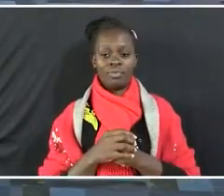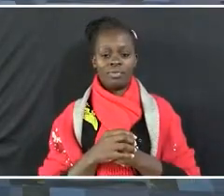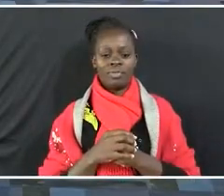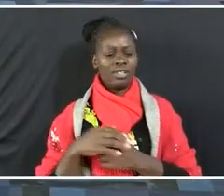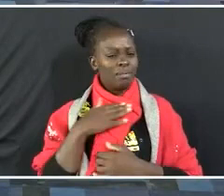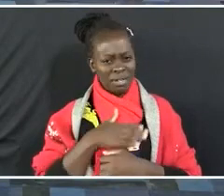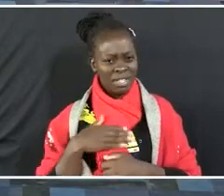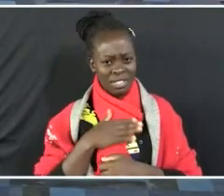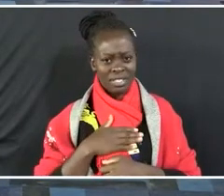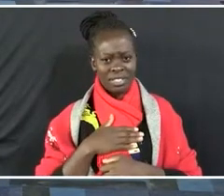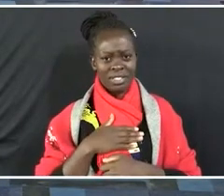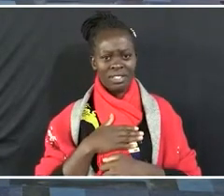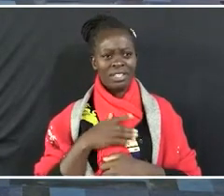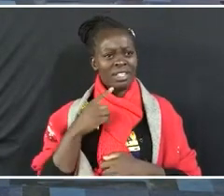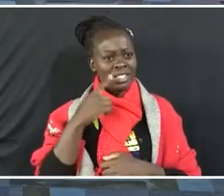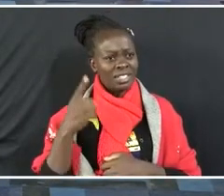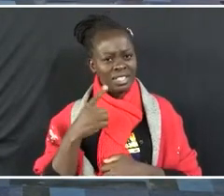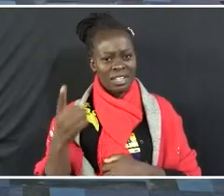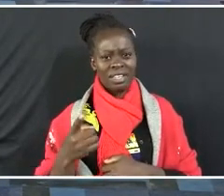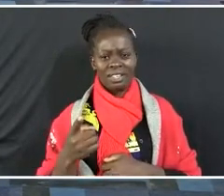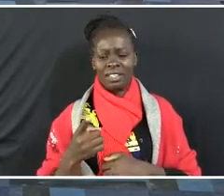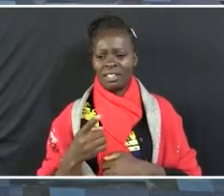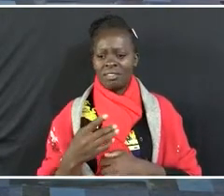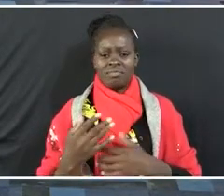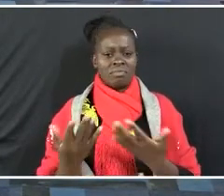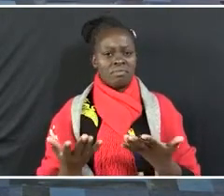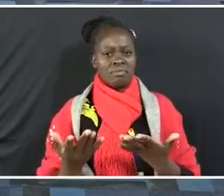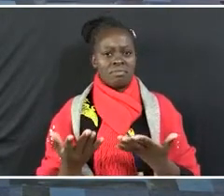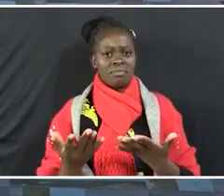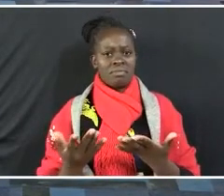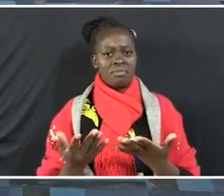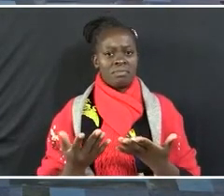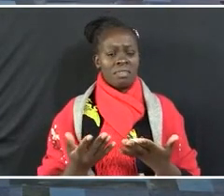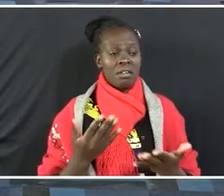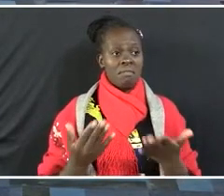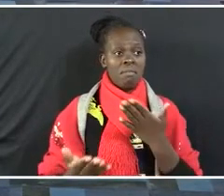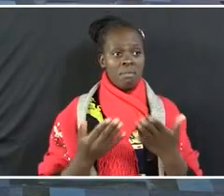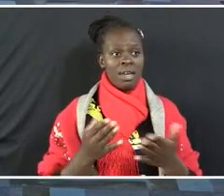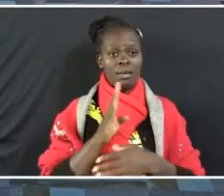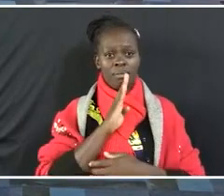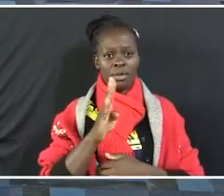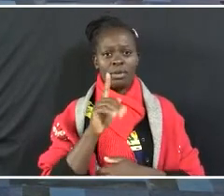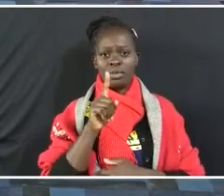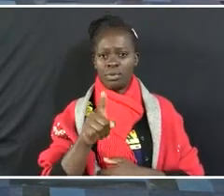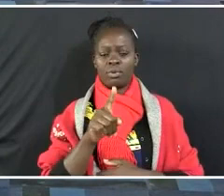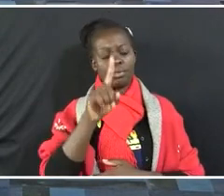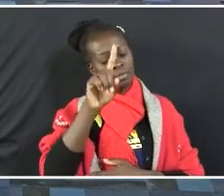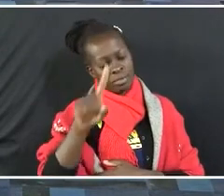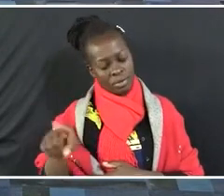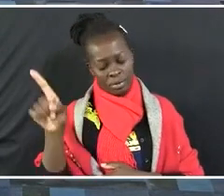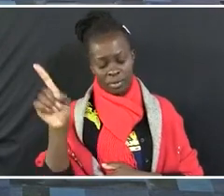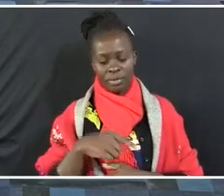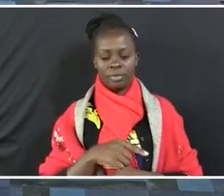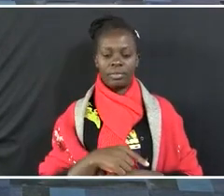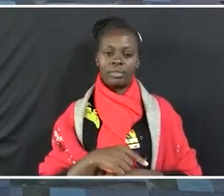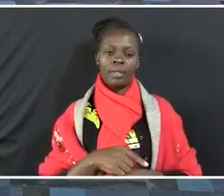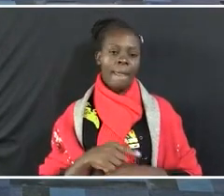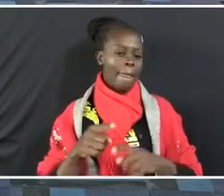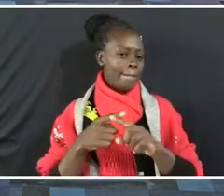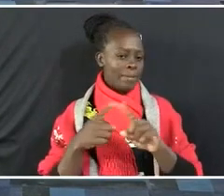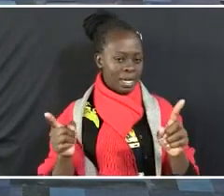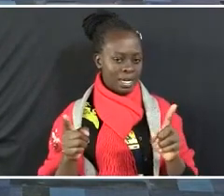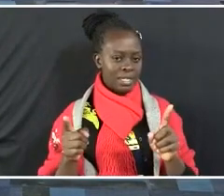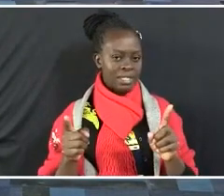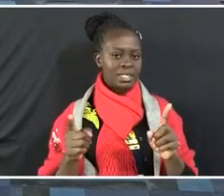Please, just tell your child, you know, you are more intelligent than the way you are behaving right now. You've said the same thing but different